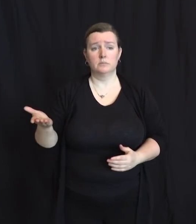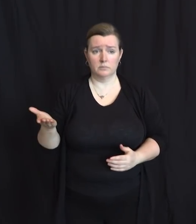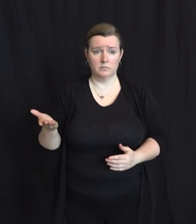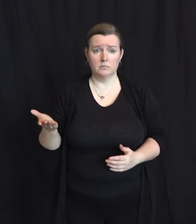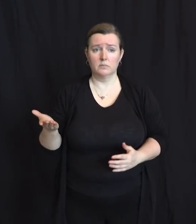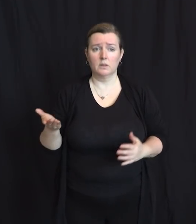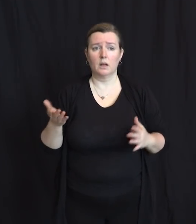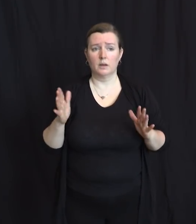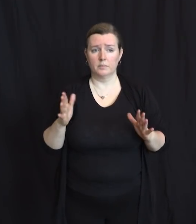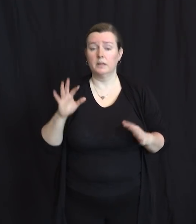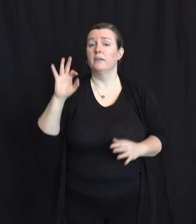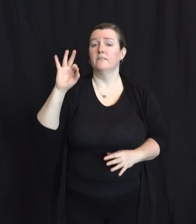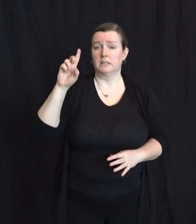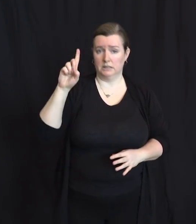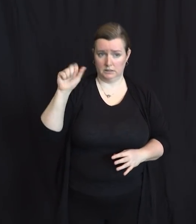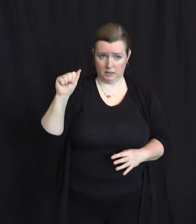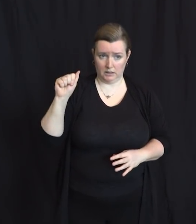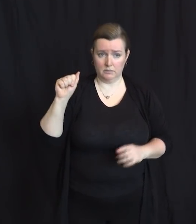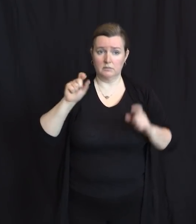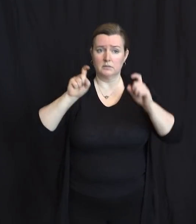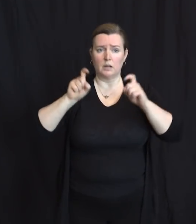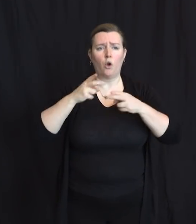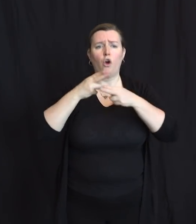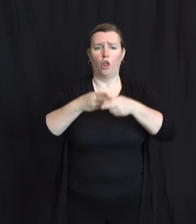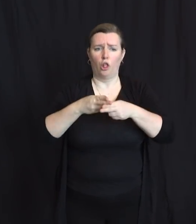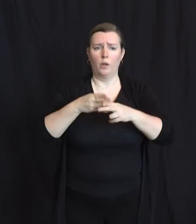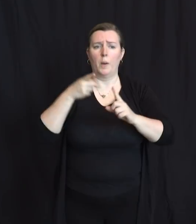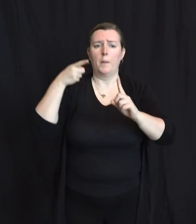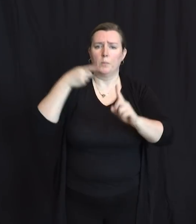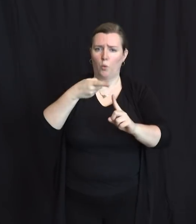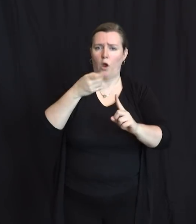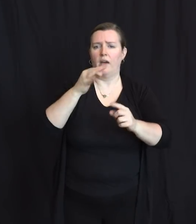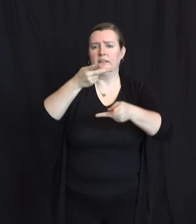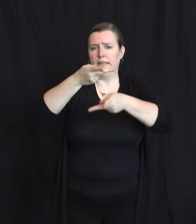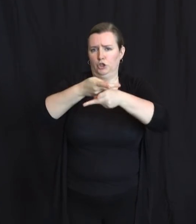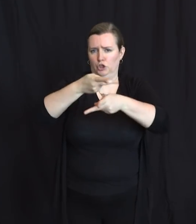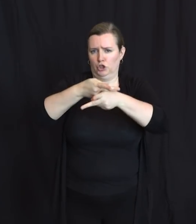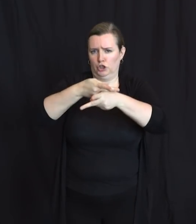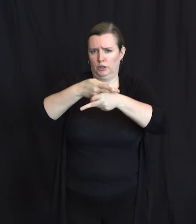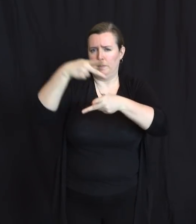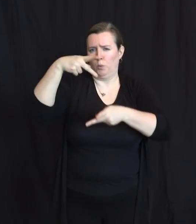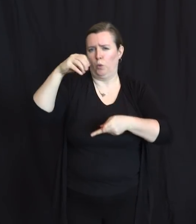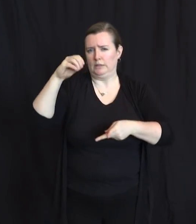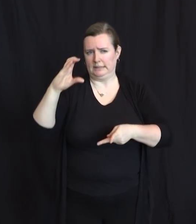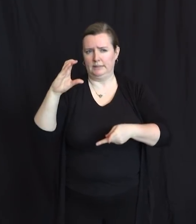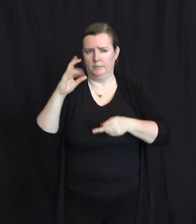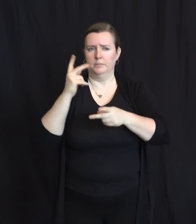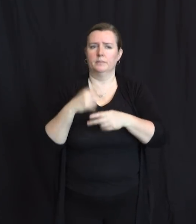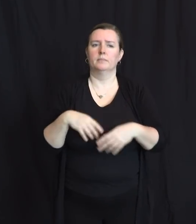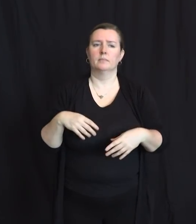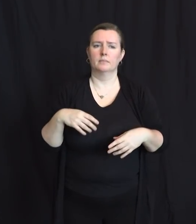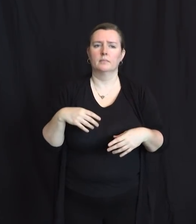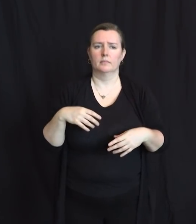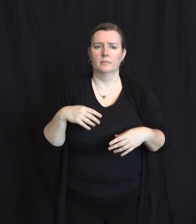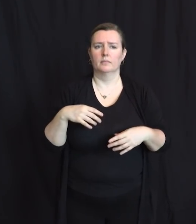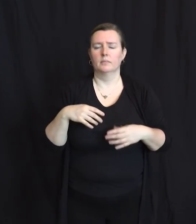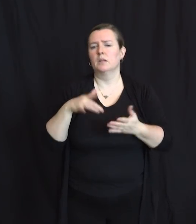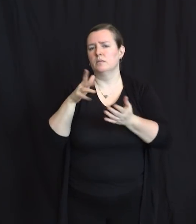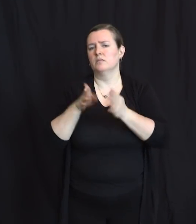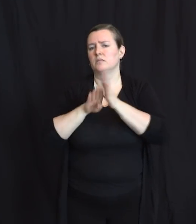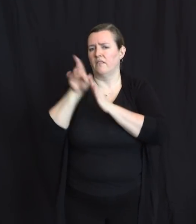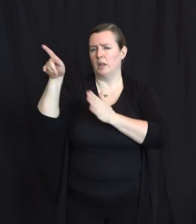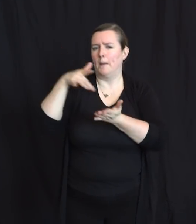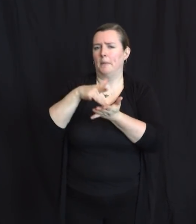FDA-approved point-of-care test was developed in Newark, New Jersey Medical School. This test, point of